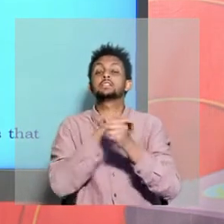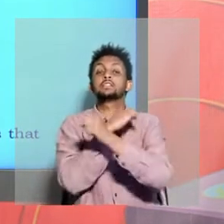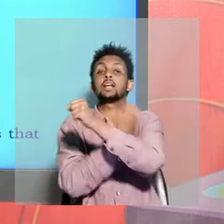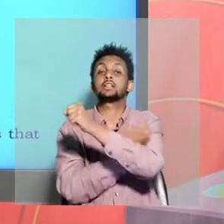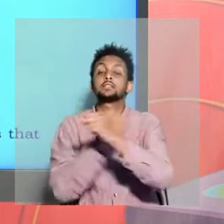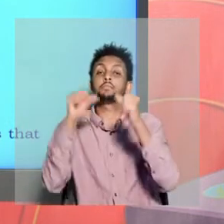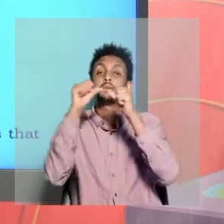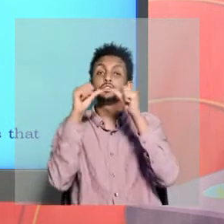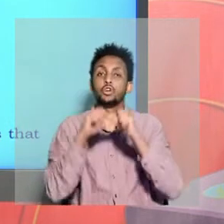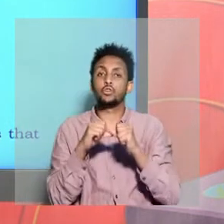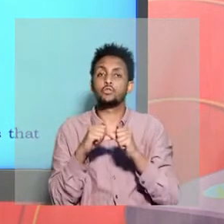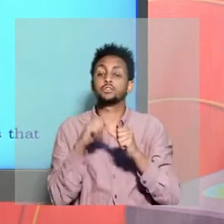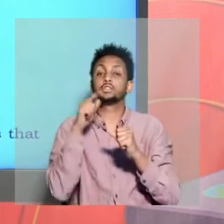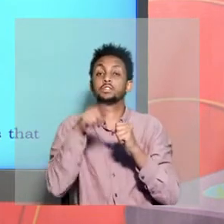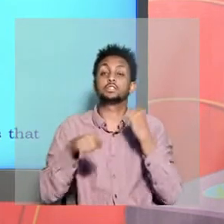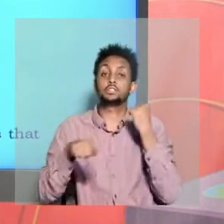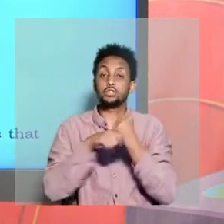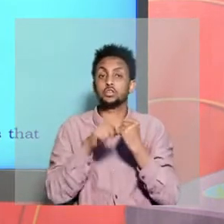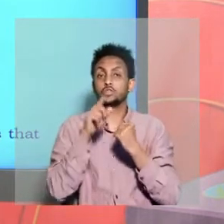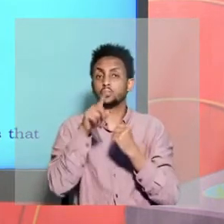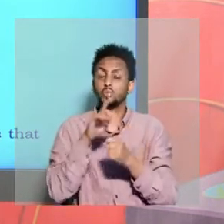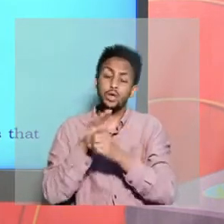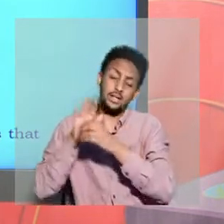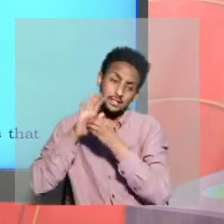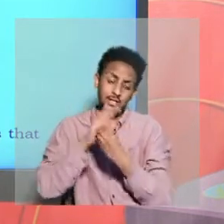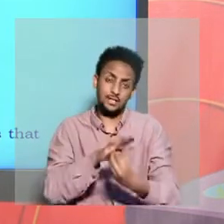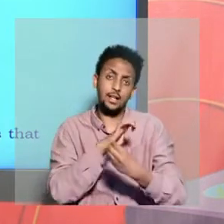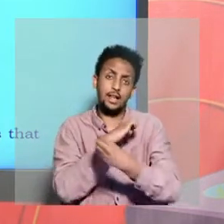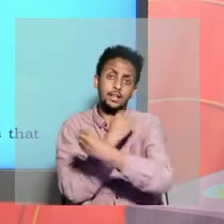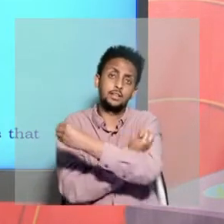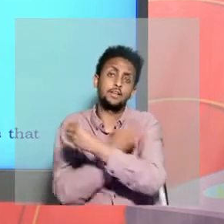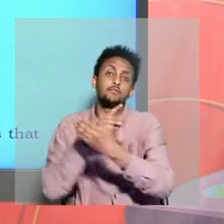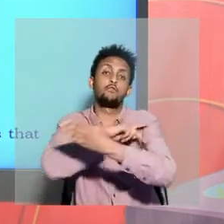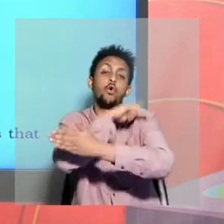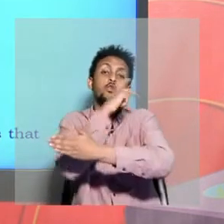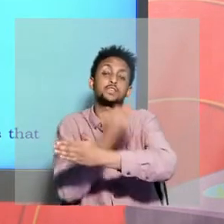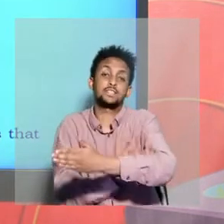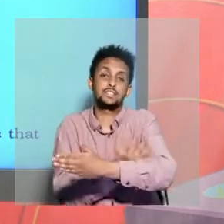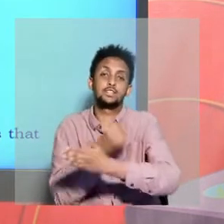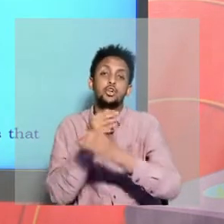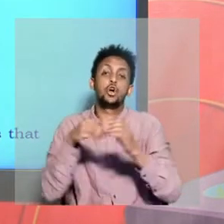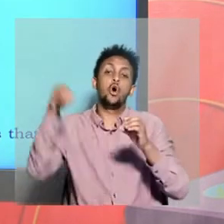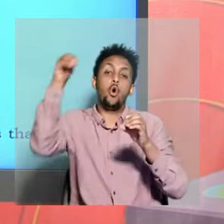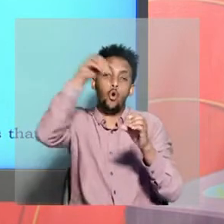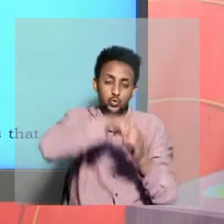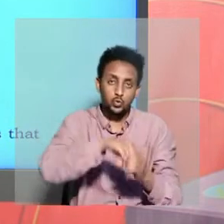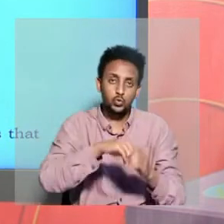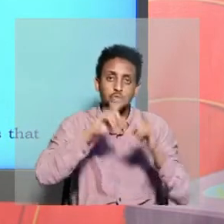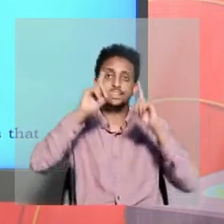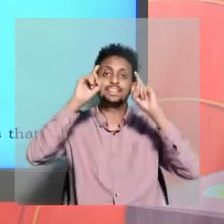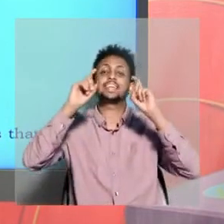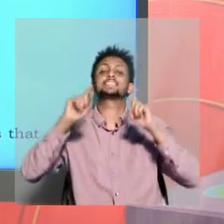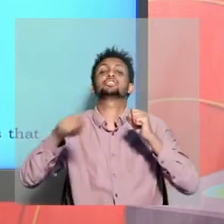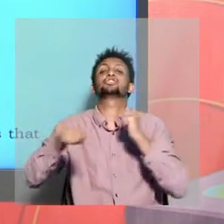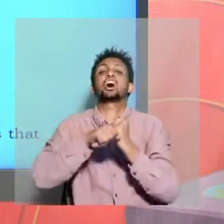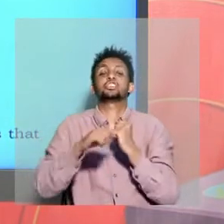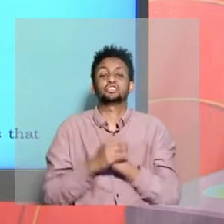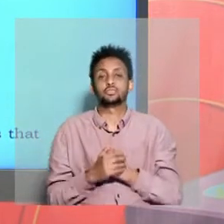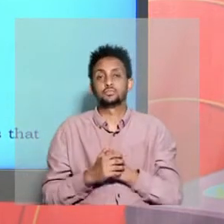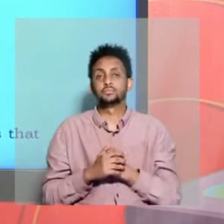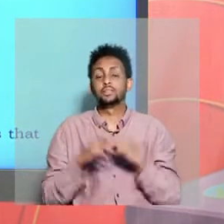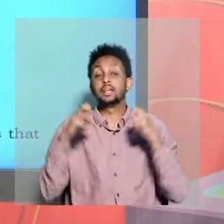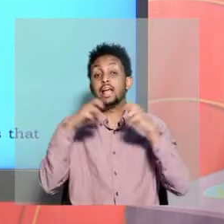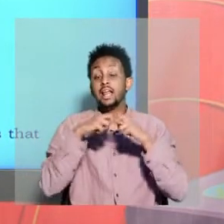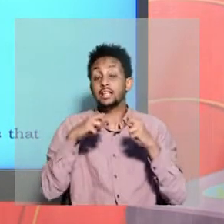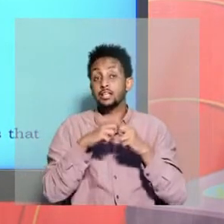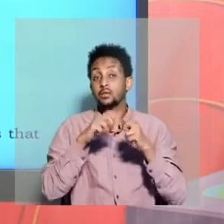is a measure of the strength of this charge to exert electric force onto the test charge. Like that,